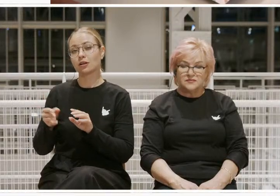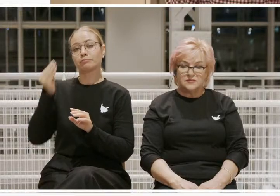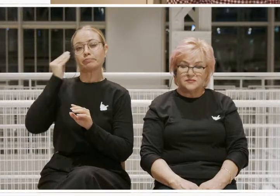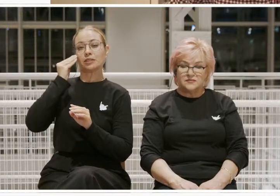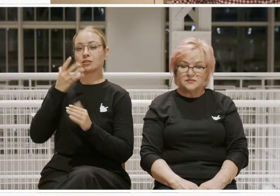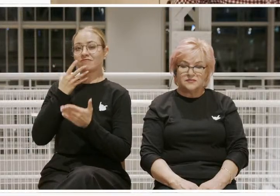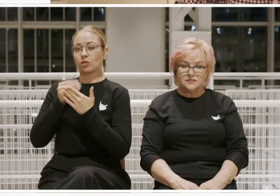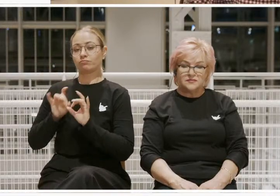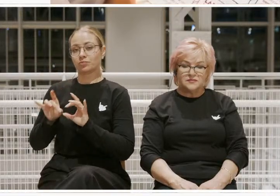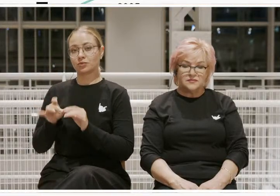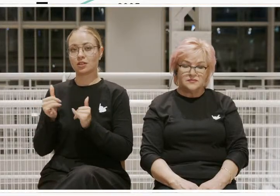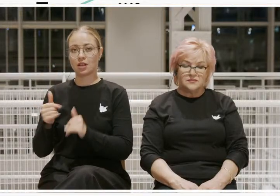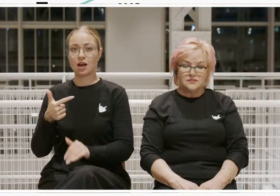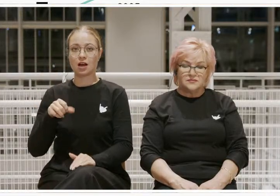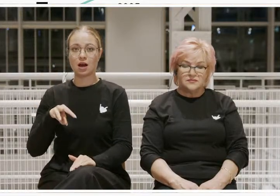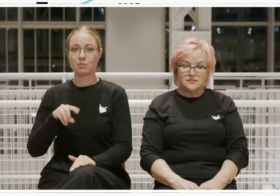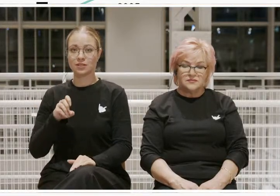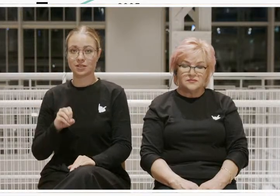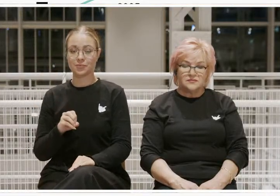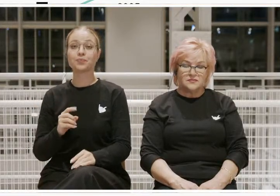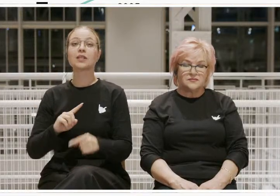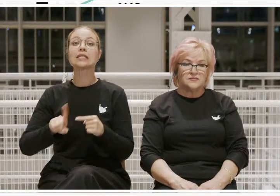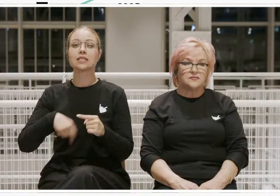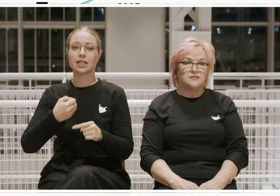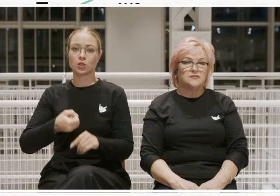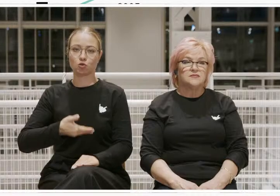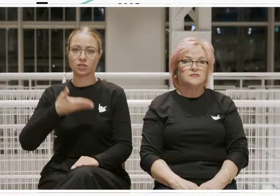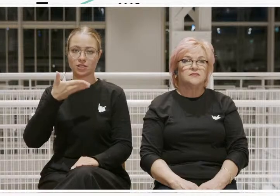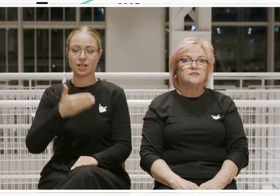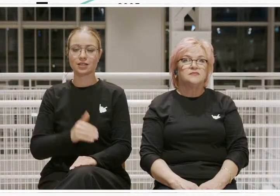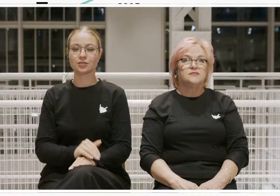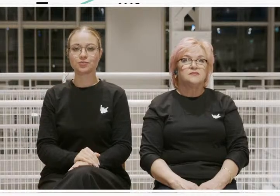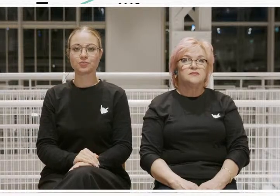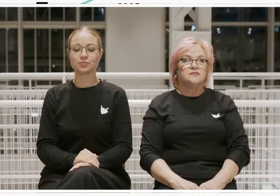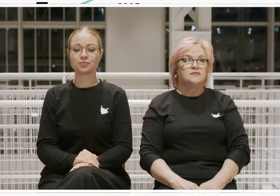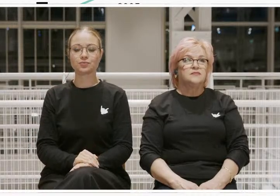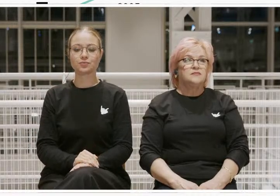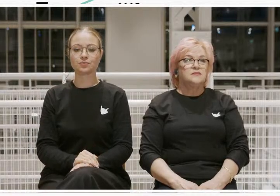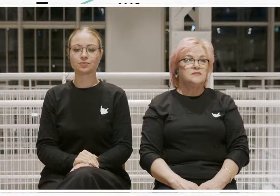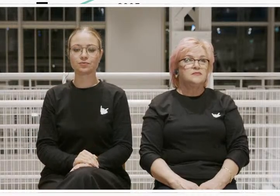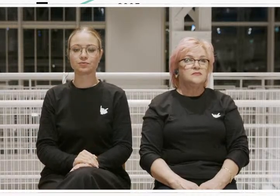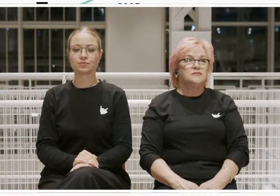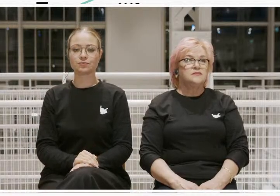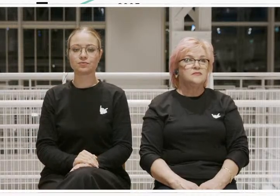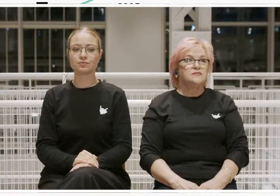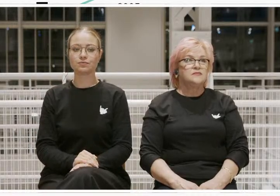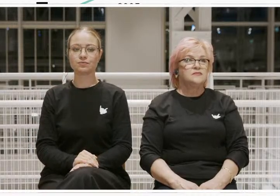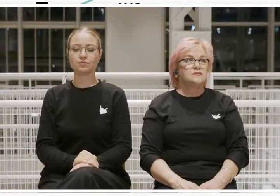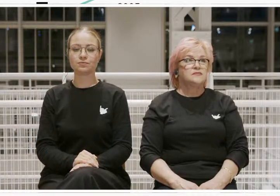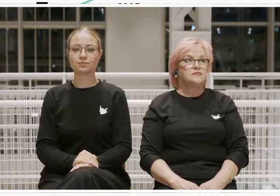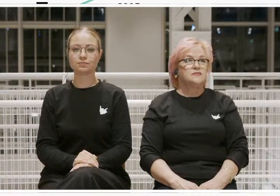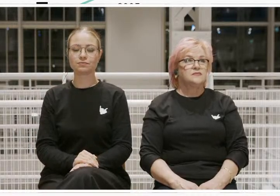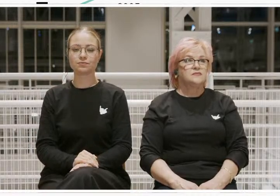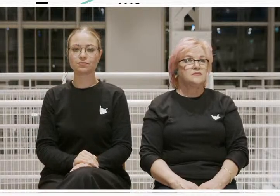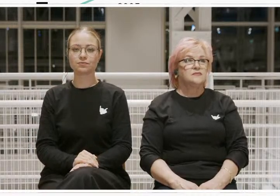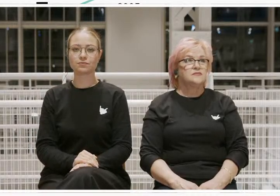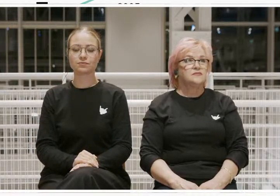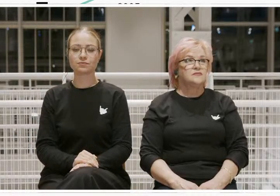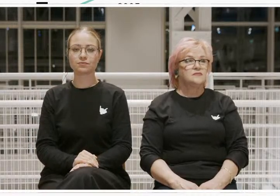And next slide. So the Biennial also has a guided tour